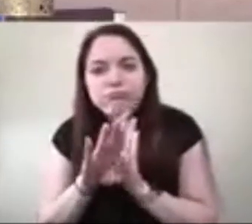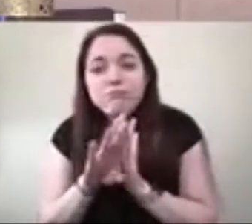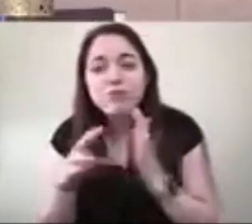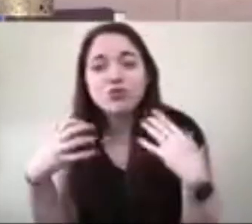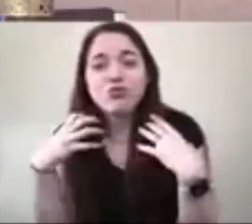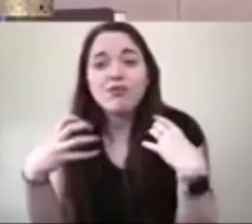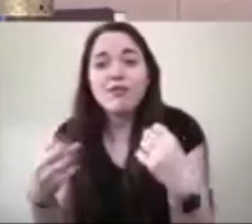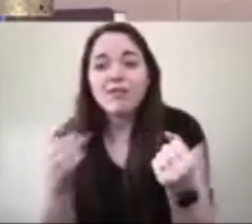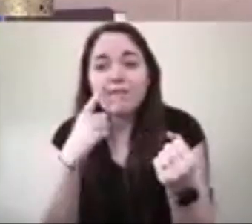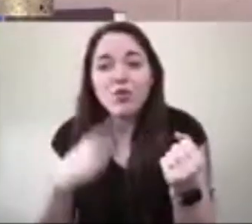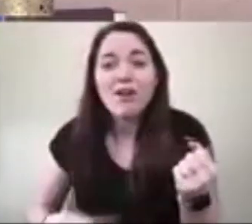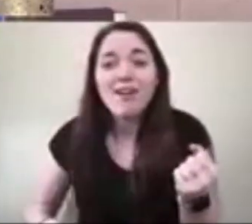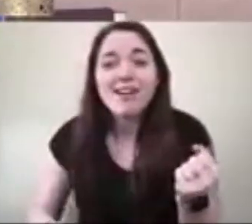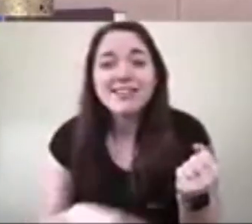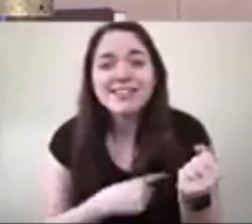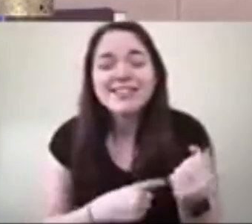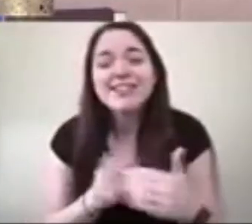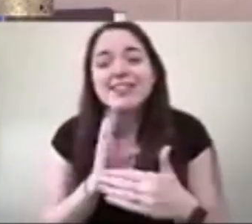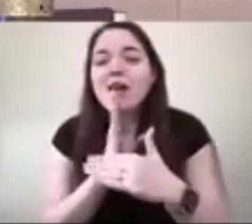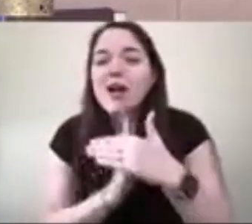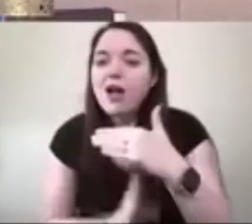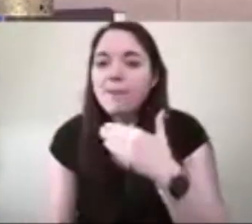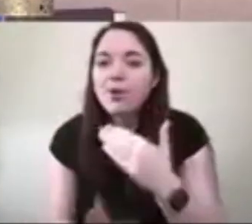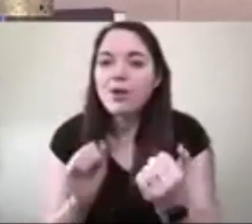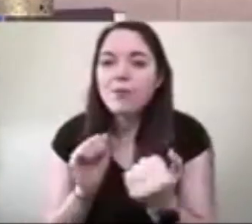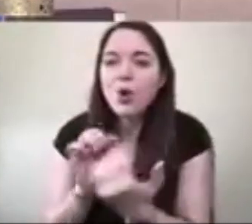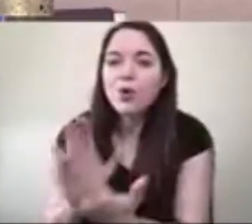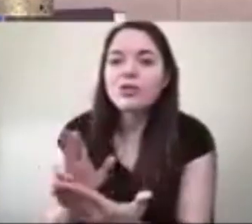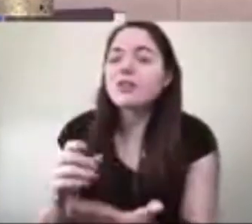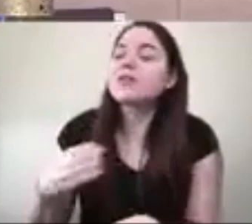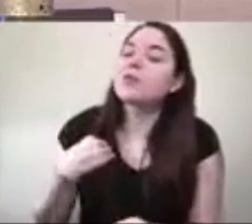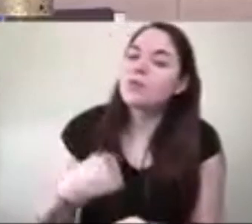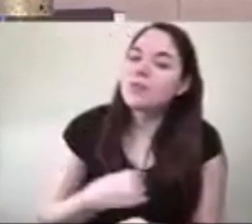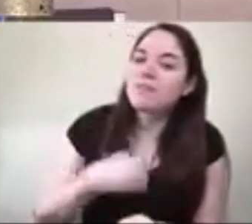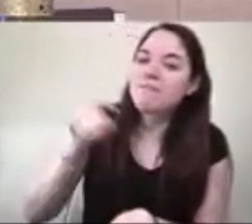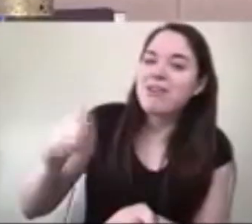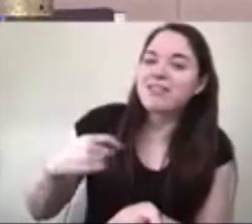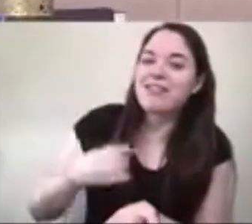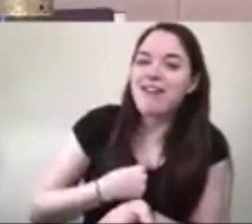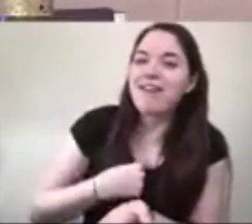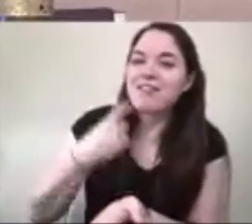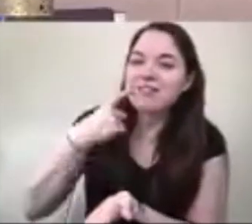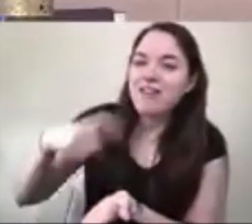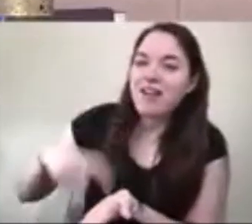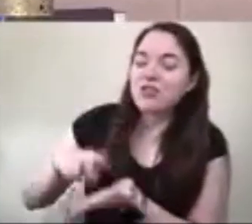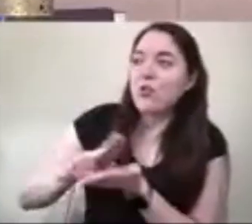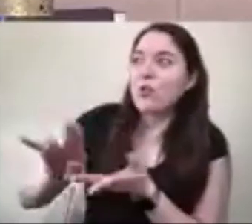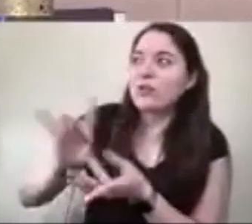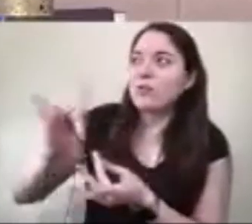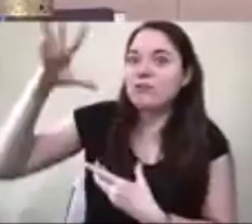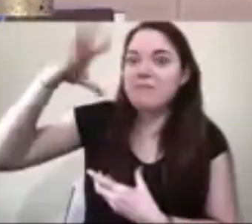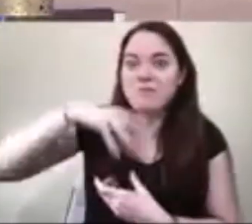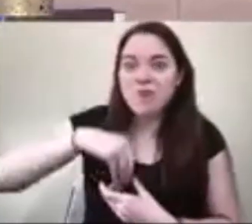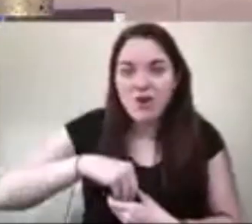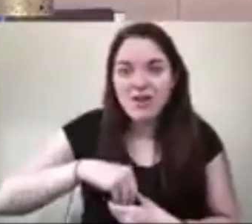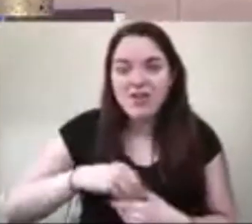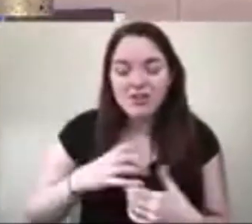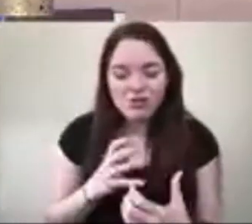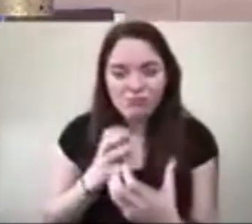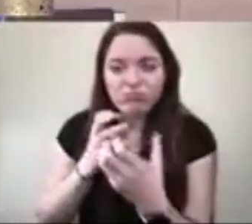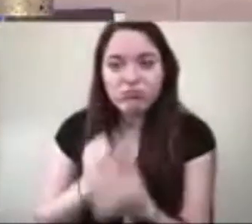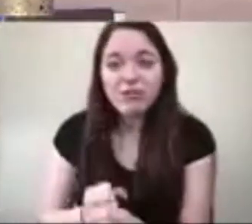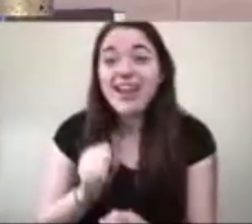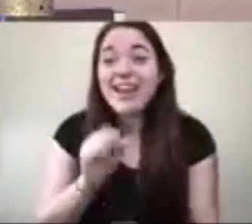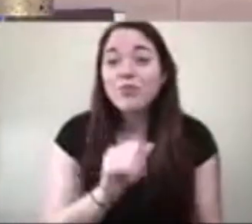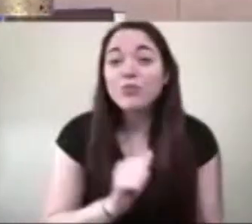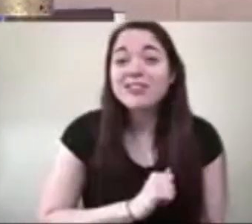This acknowledges that we need the power of the Holy Spirit to act with courage. If we try to just muster up courage on our own, we could